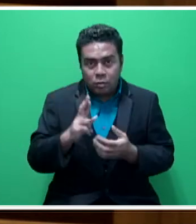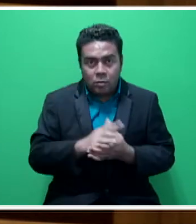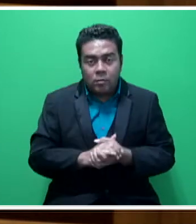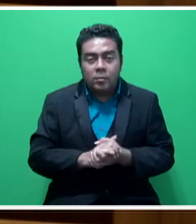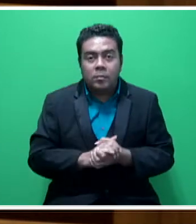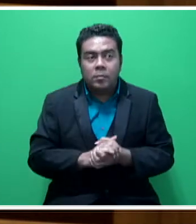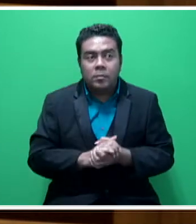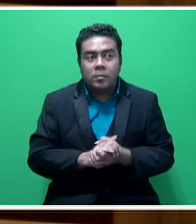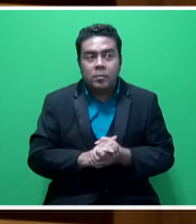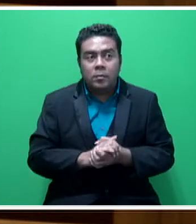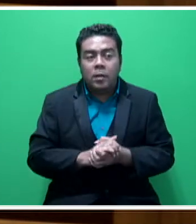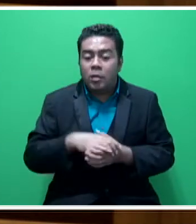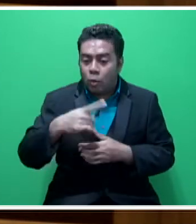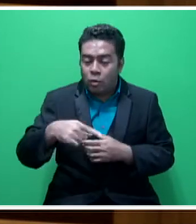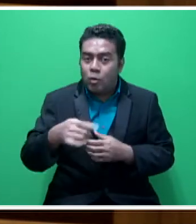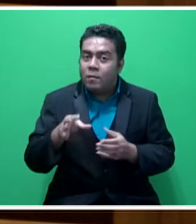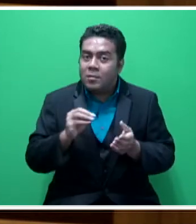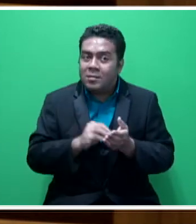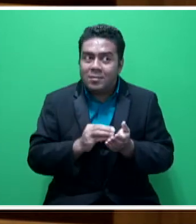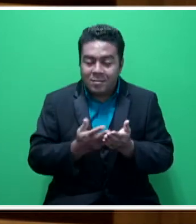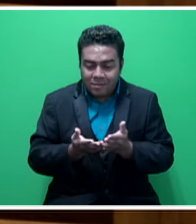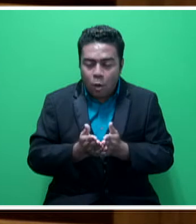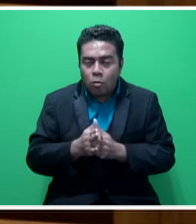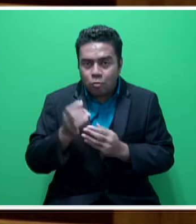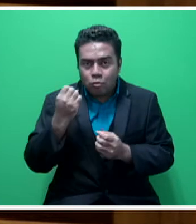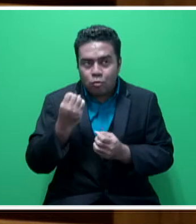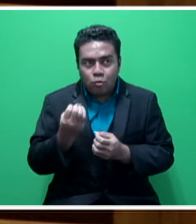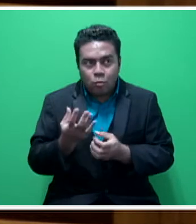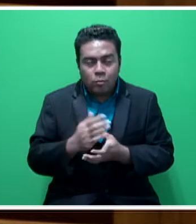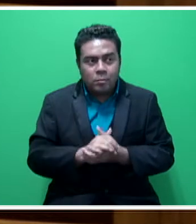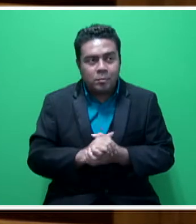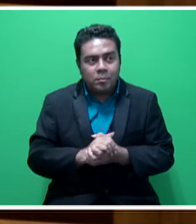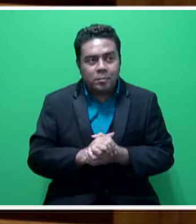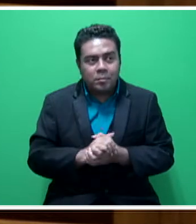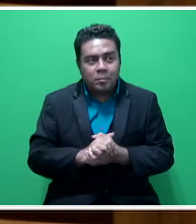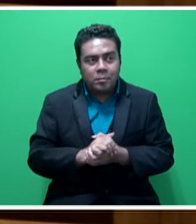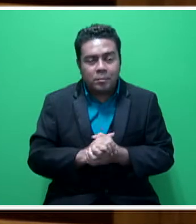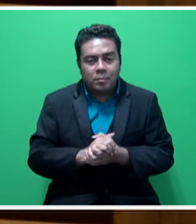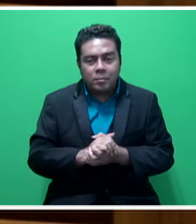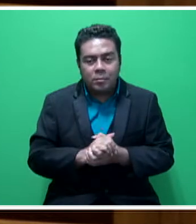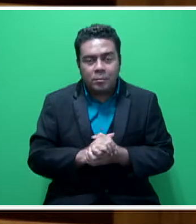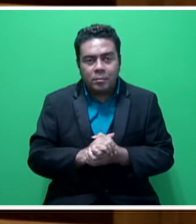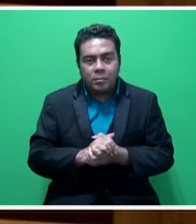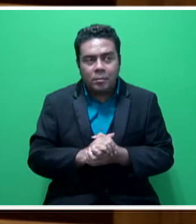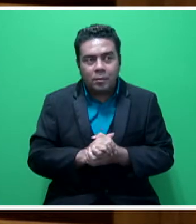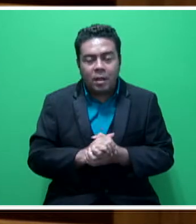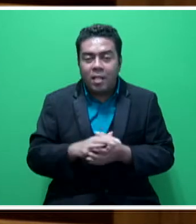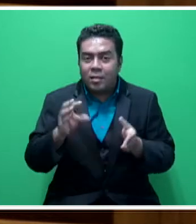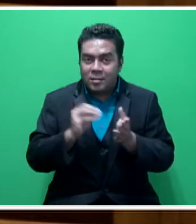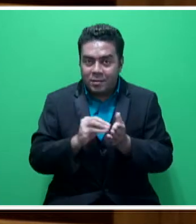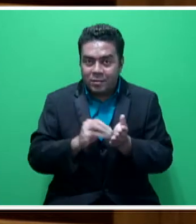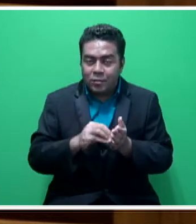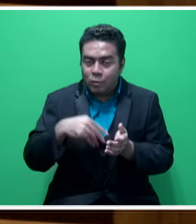of service pretty much shows the resilience of the shipping sector. The services have continued and was